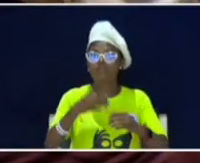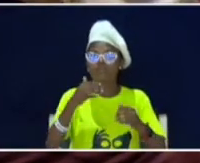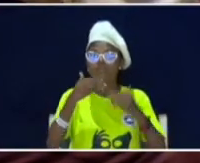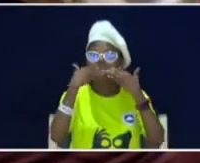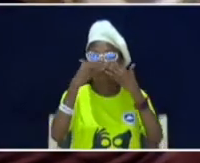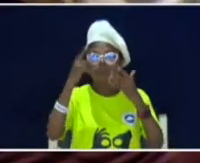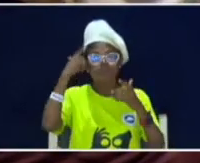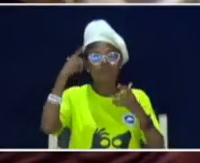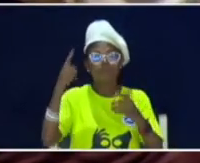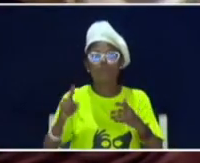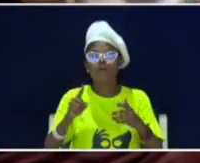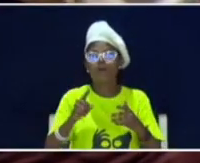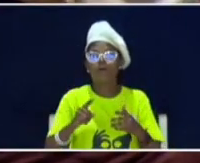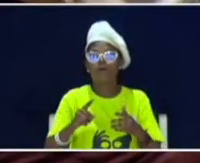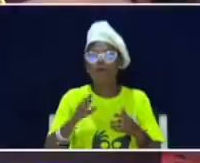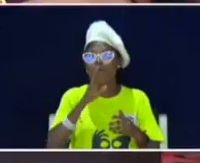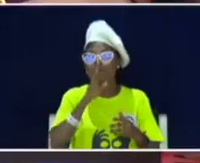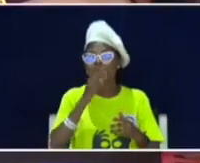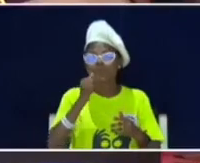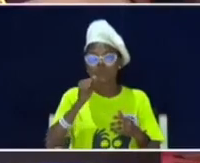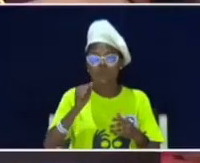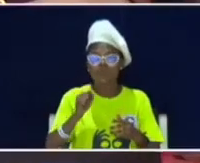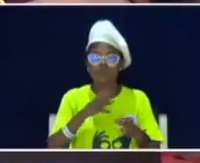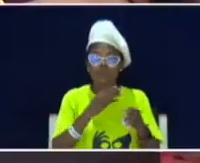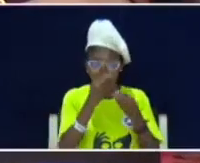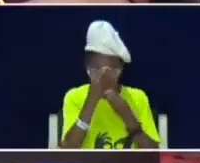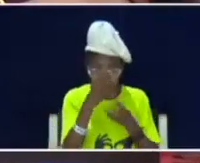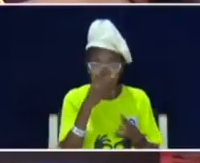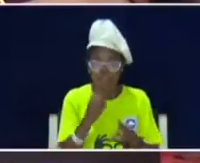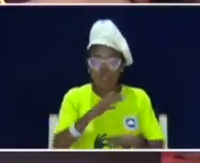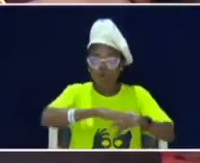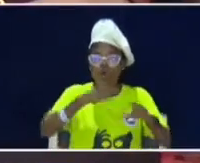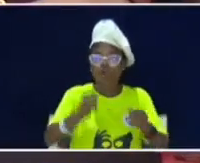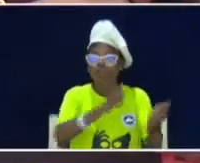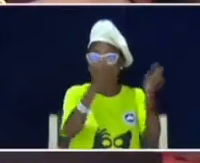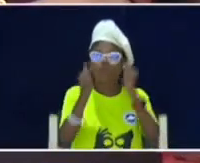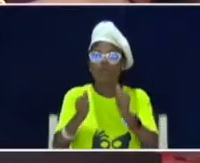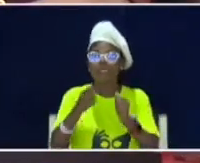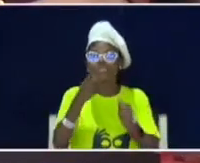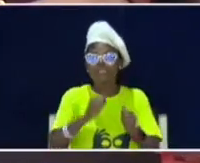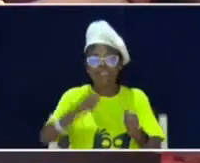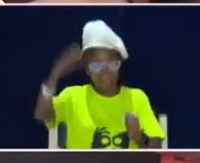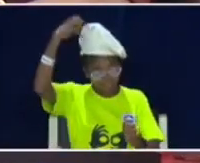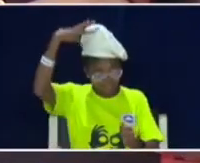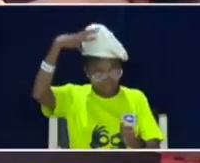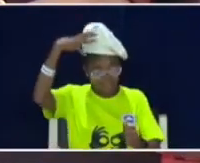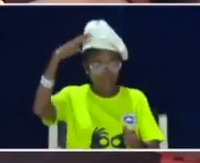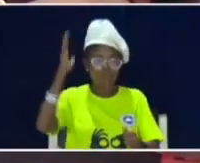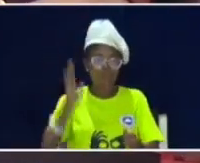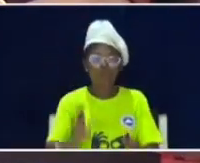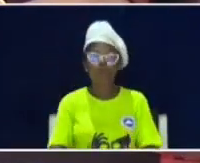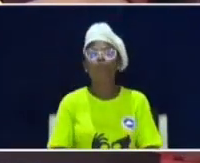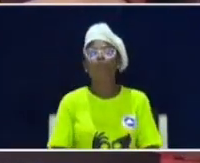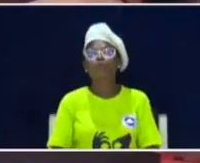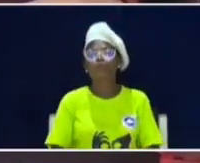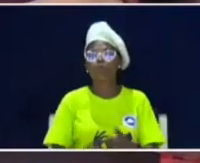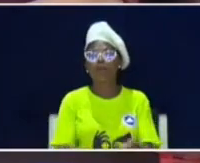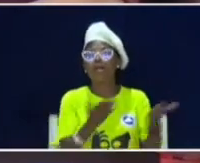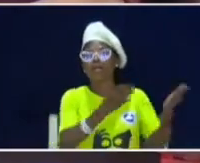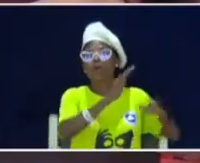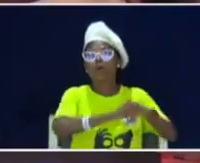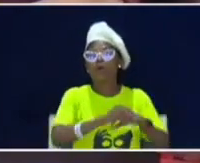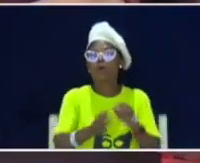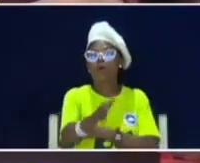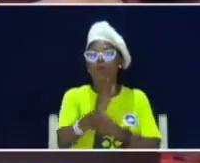for obeying the call of the Almighty. And I pray, O Lord, that grace to carry on the Almighty will bestow unto you in